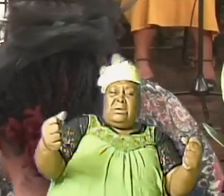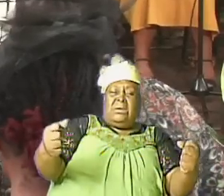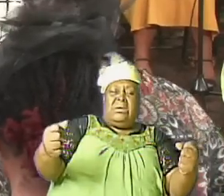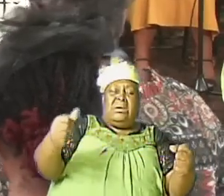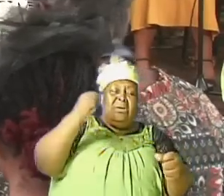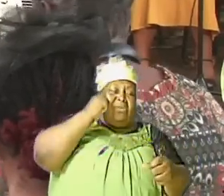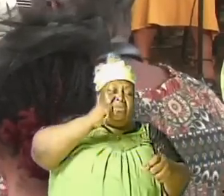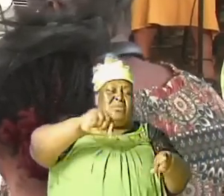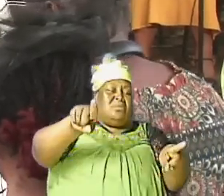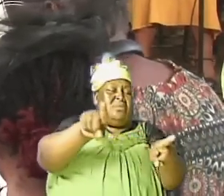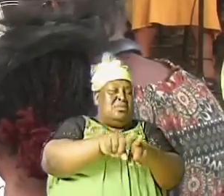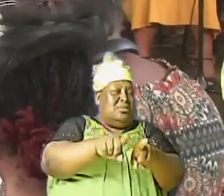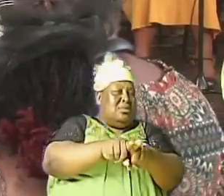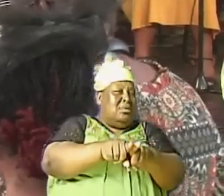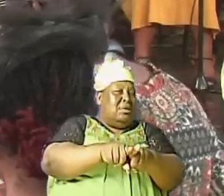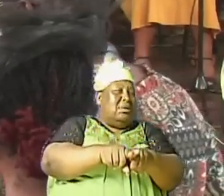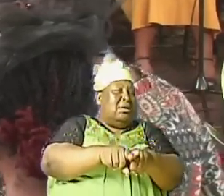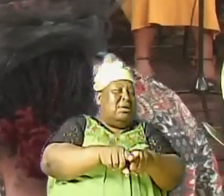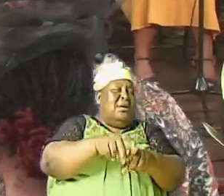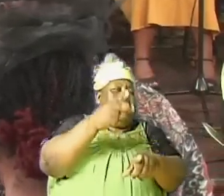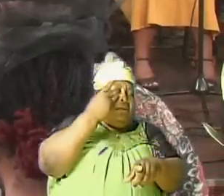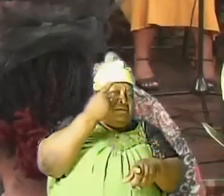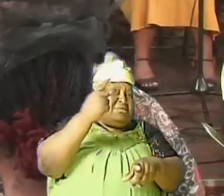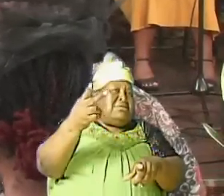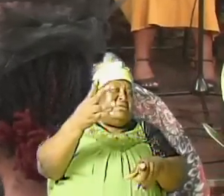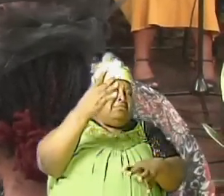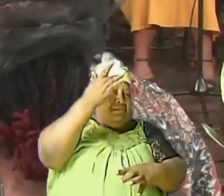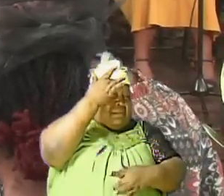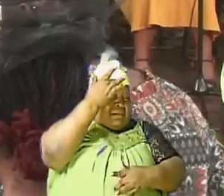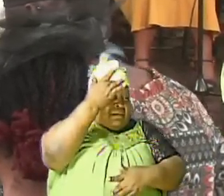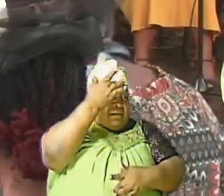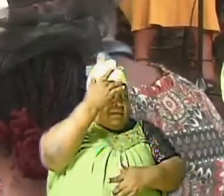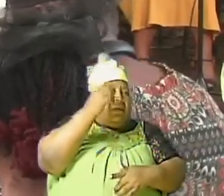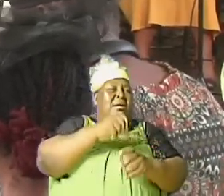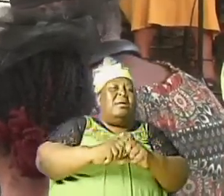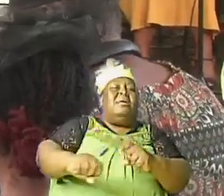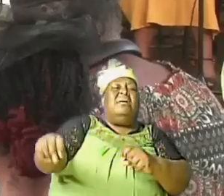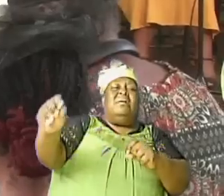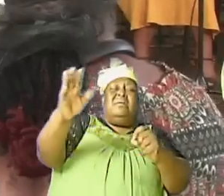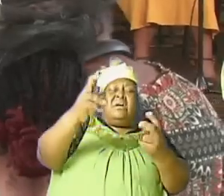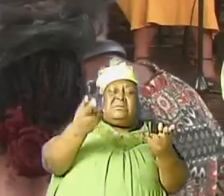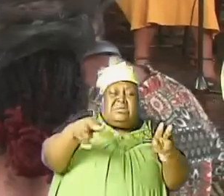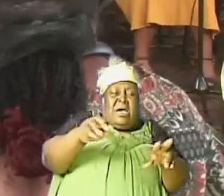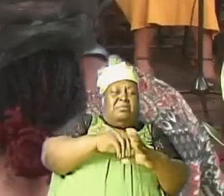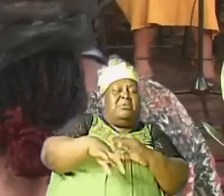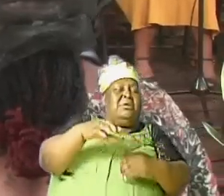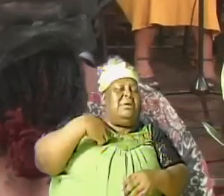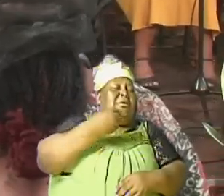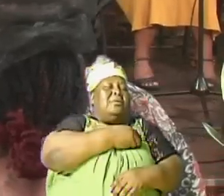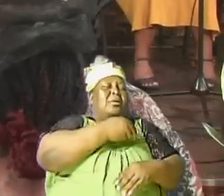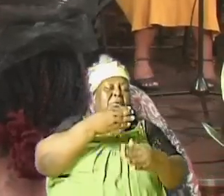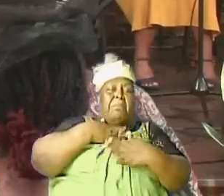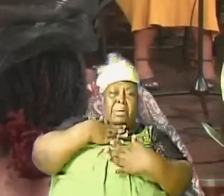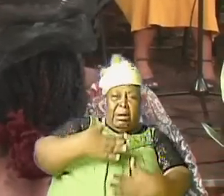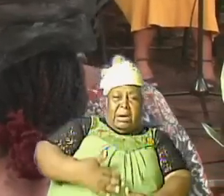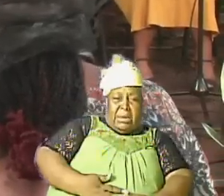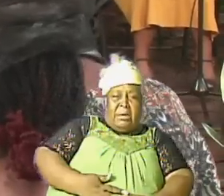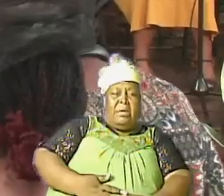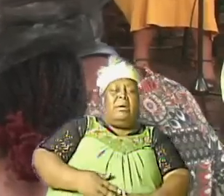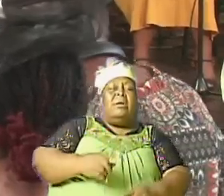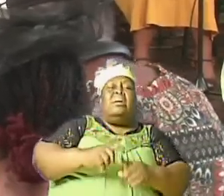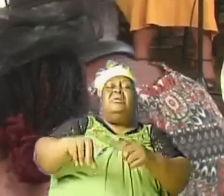sister, mighty God, that is sick. God, you know the sickness, what it is that is plaguing her body. But God, you are a balm in